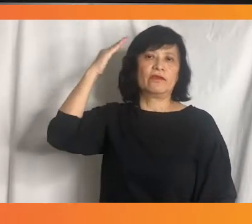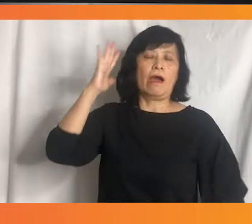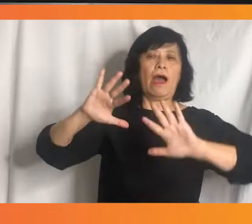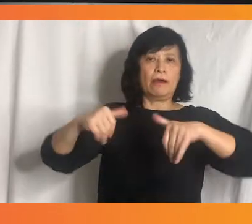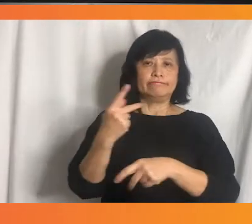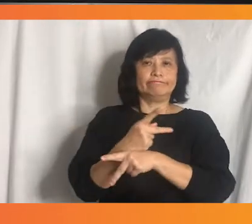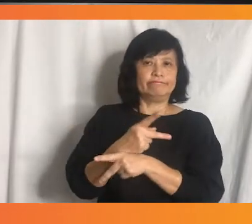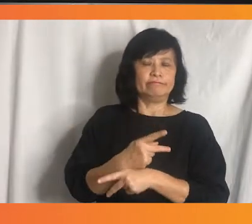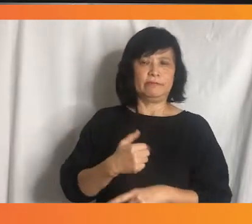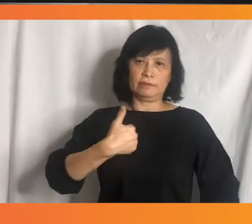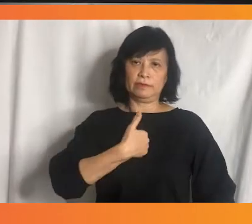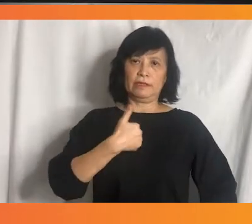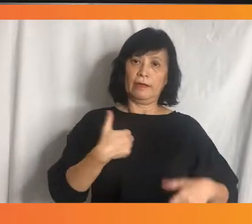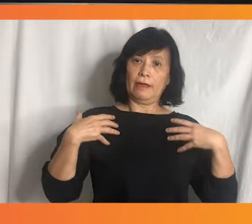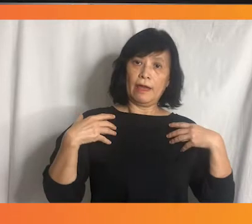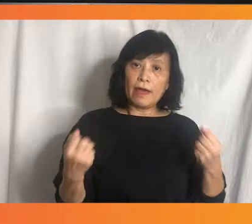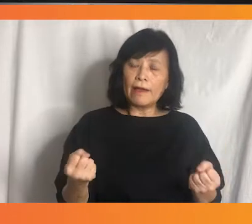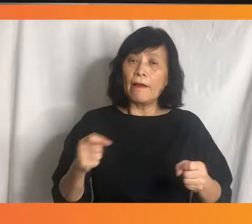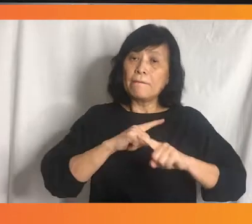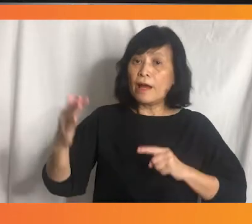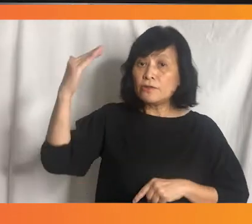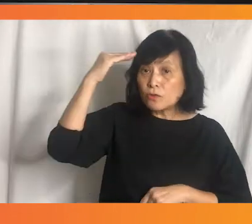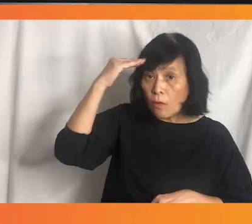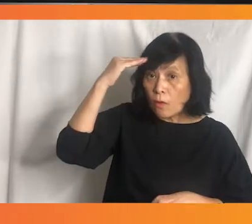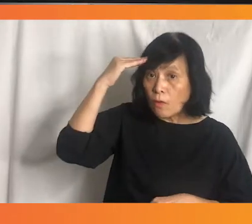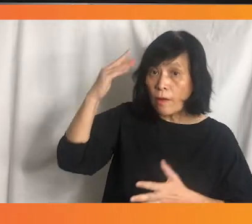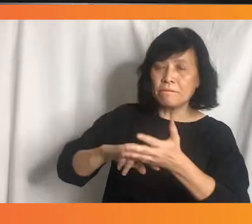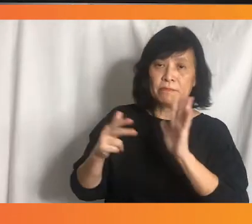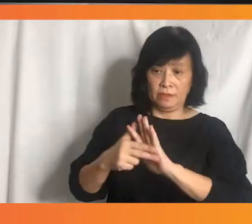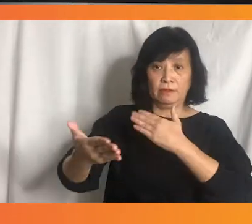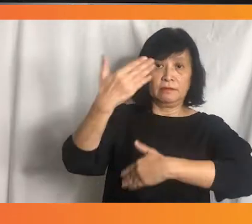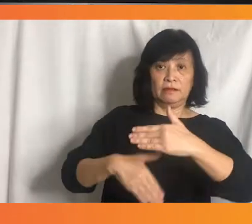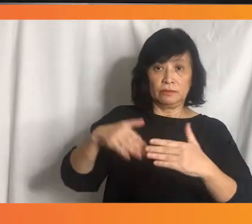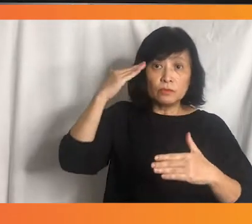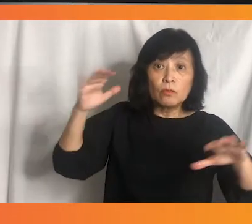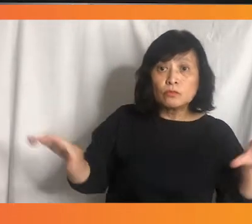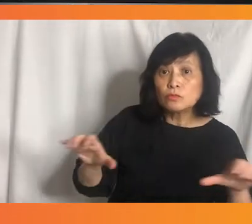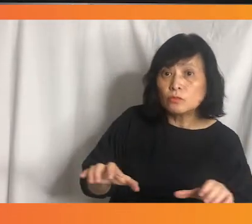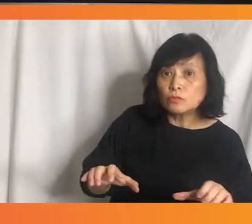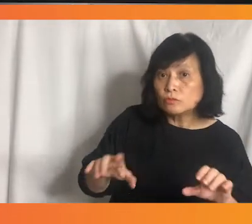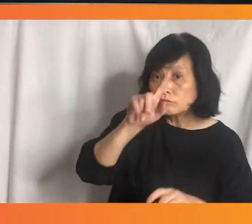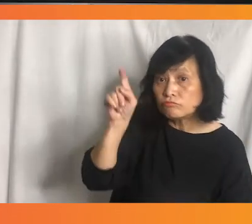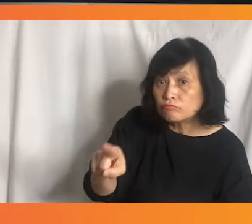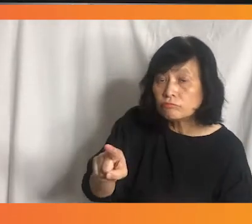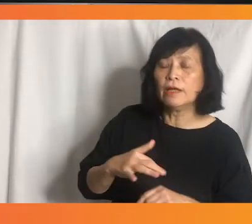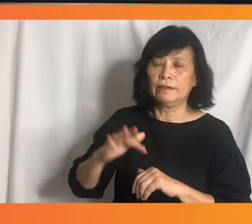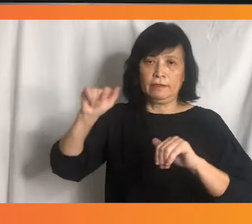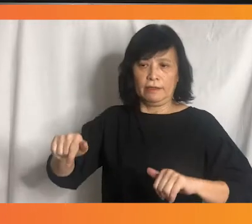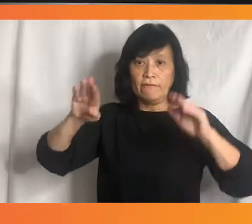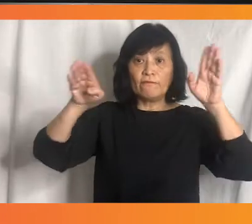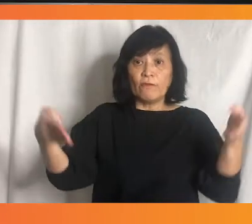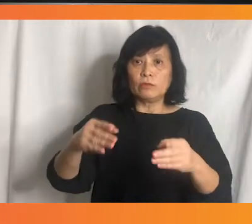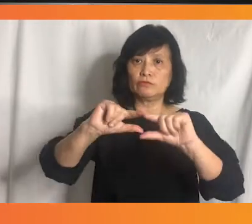care of their health, but knowing does not necessarily translate to doing. The participants of the focus group were able